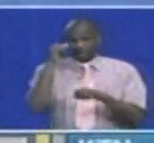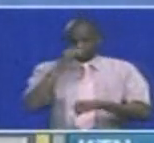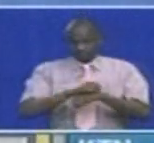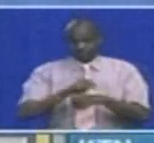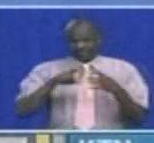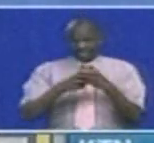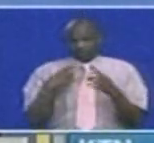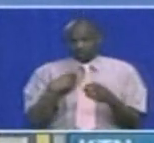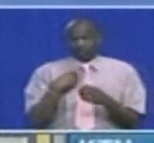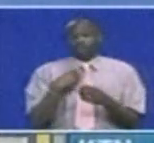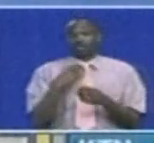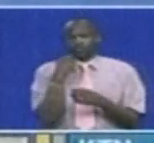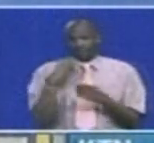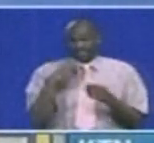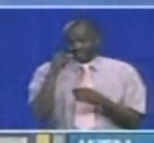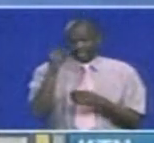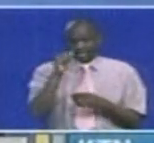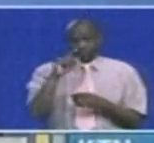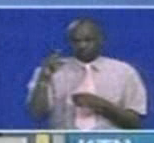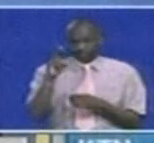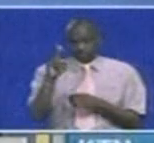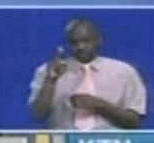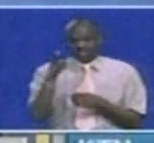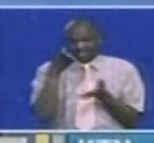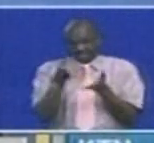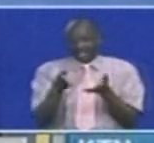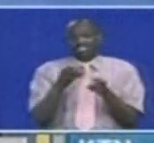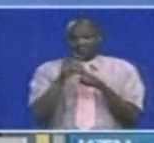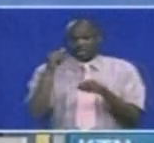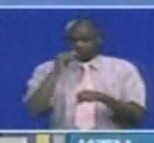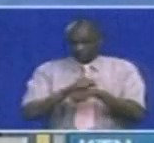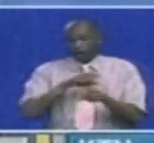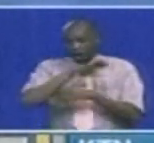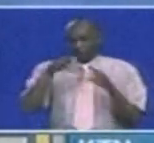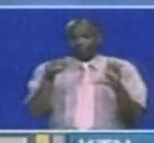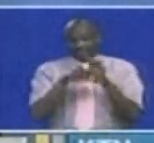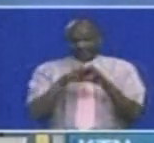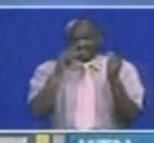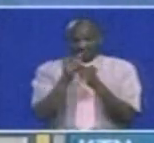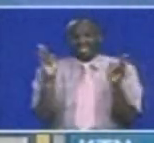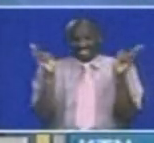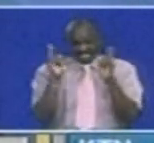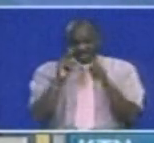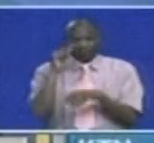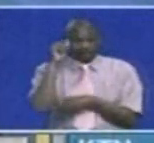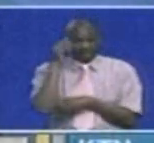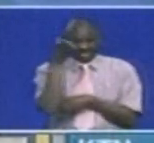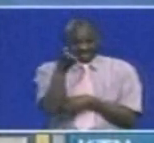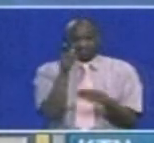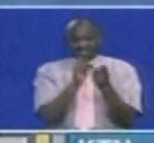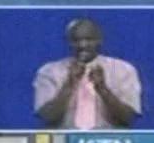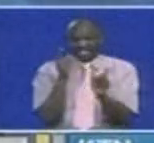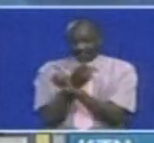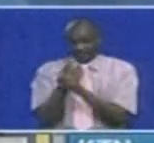on Tuesday in Shanzu Teachers Training College and Shimula Tower Secondary School. All the participating teams have arrived ready for the coastal showdown, with main